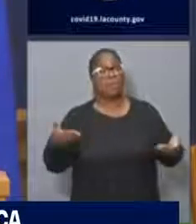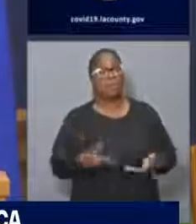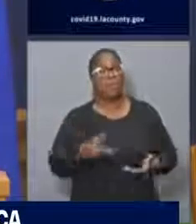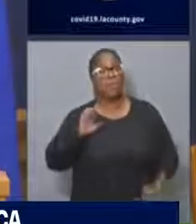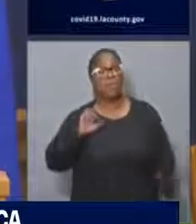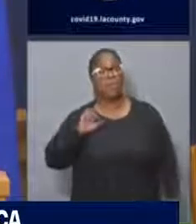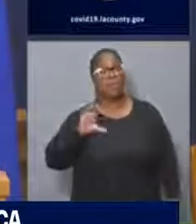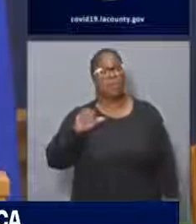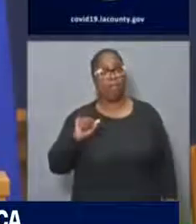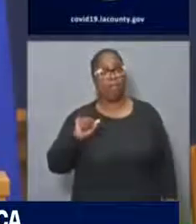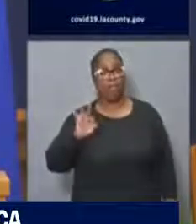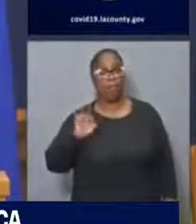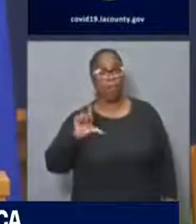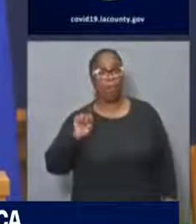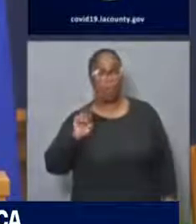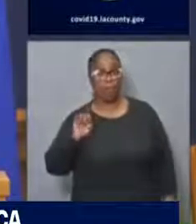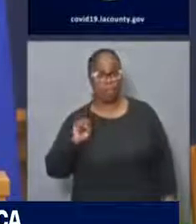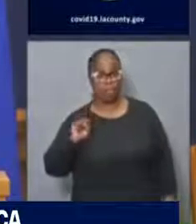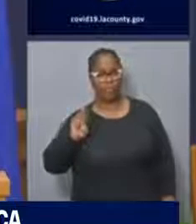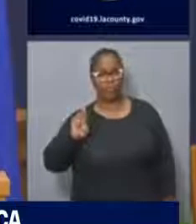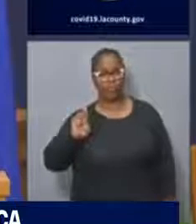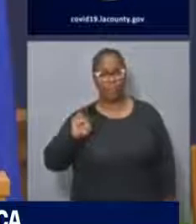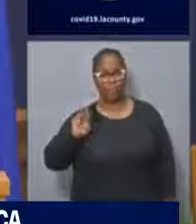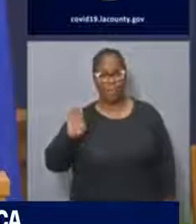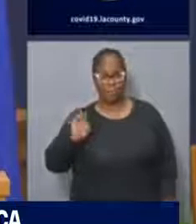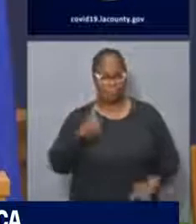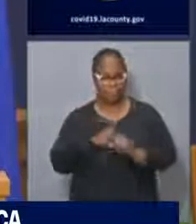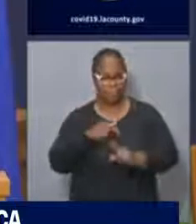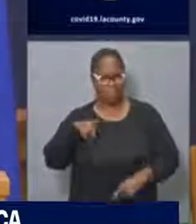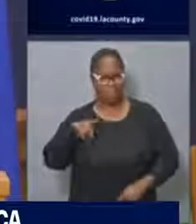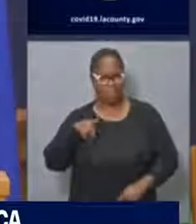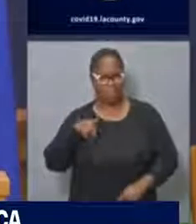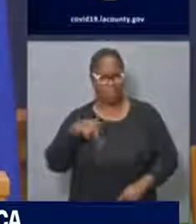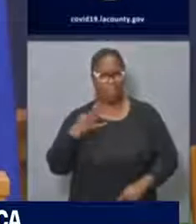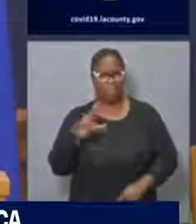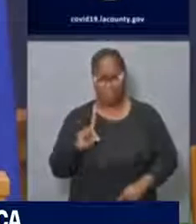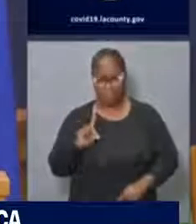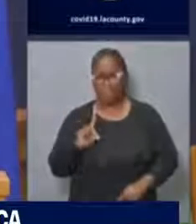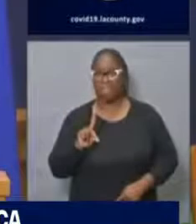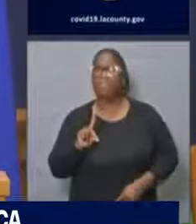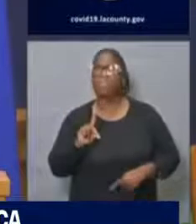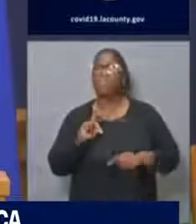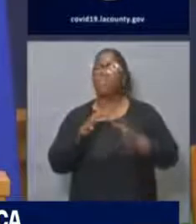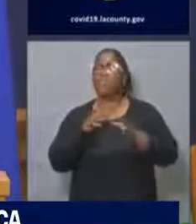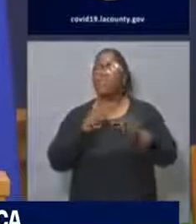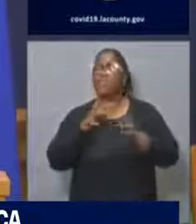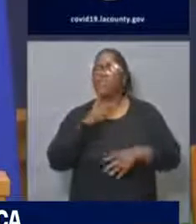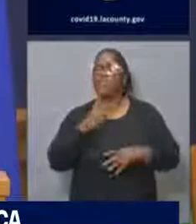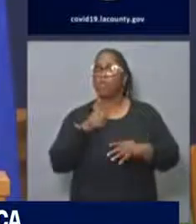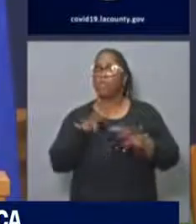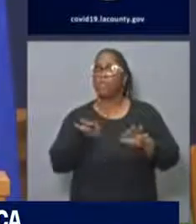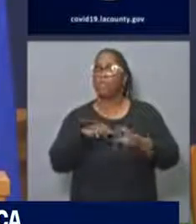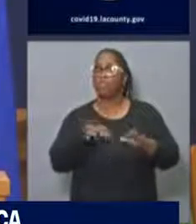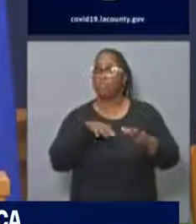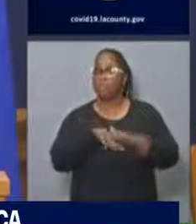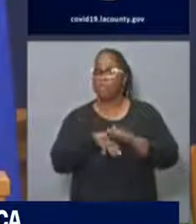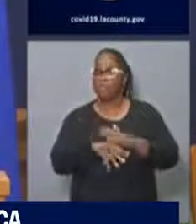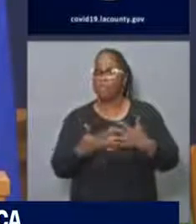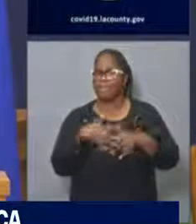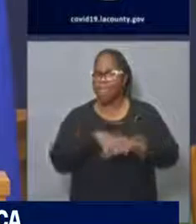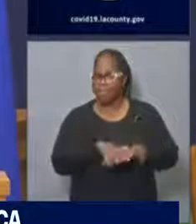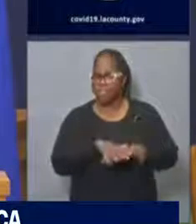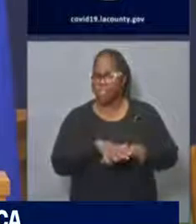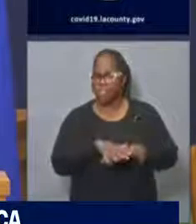Erica Flores-Uribe, the Director of Language Access and Inclusion with the Department of Health Services, who, with Dr.